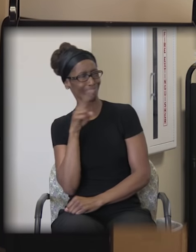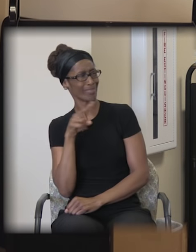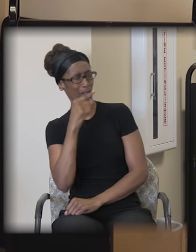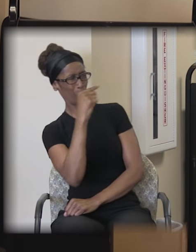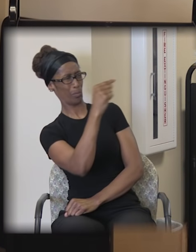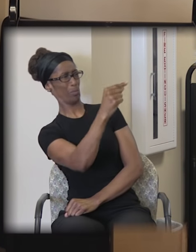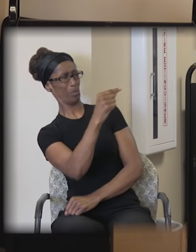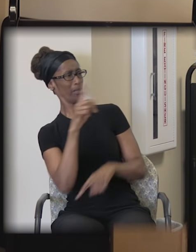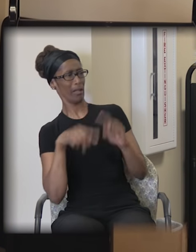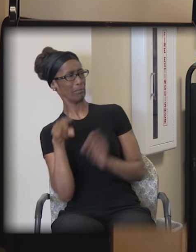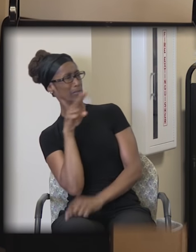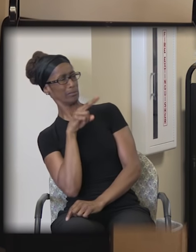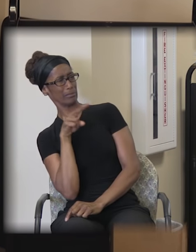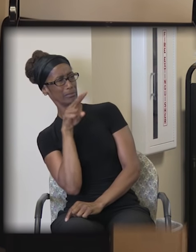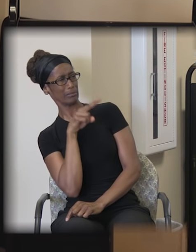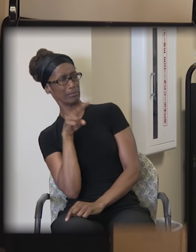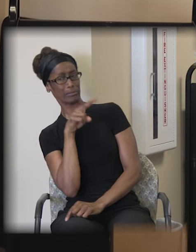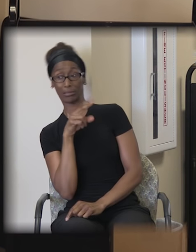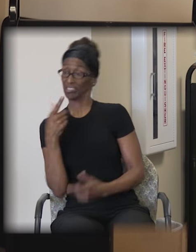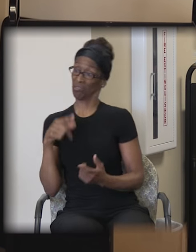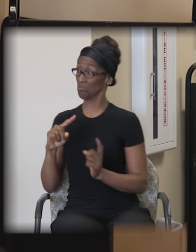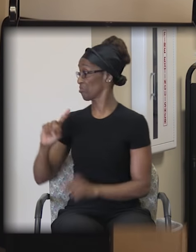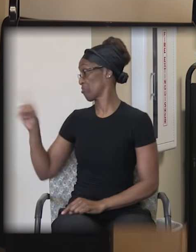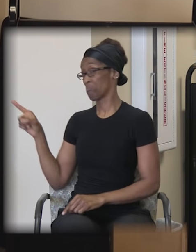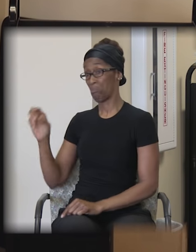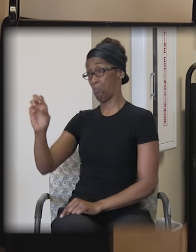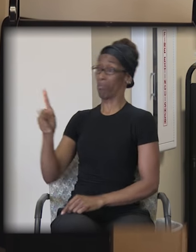where he was. So he turned back to work.